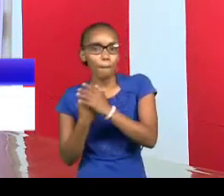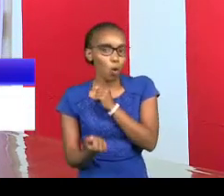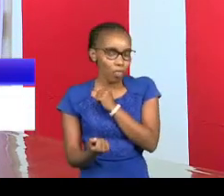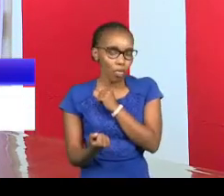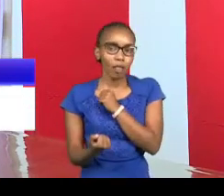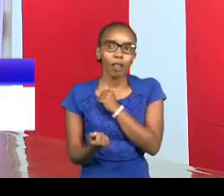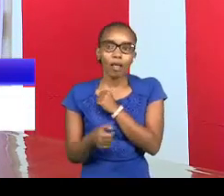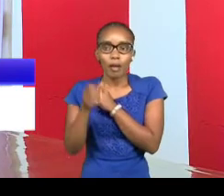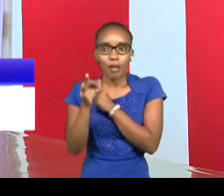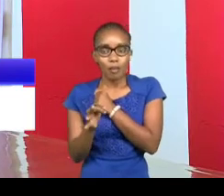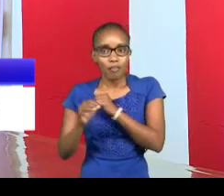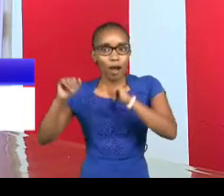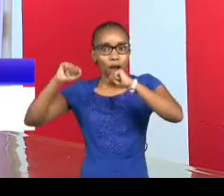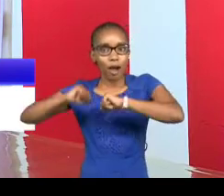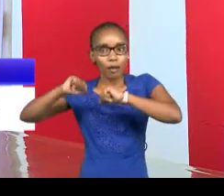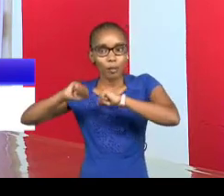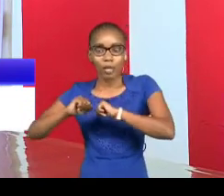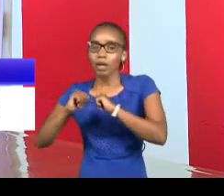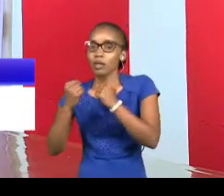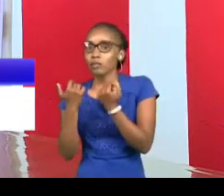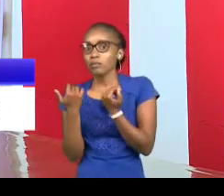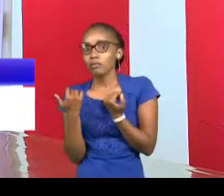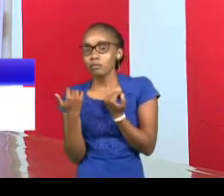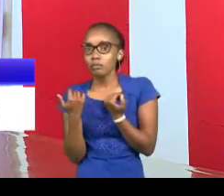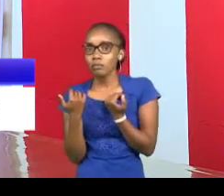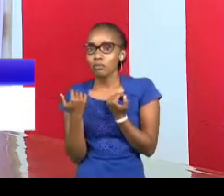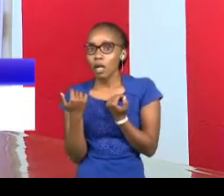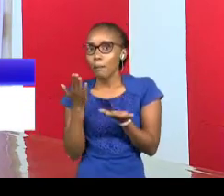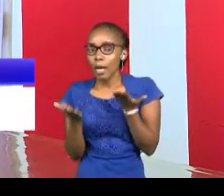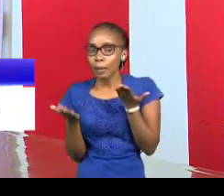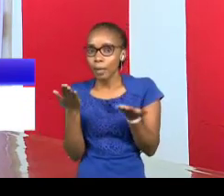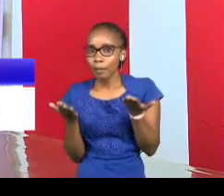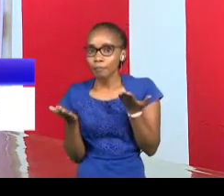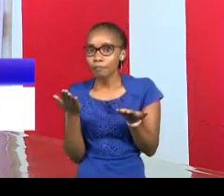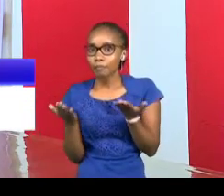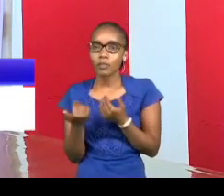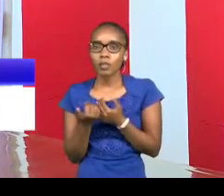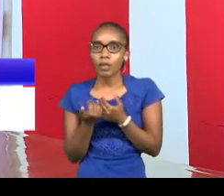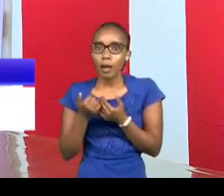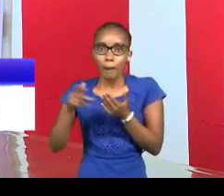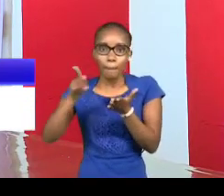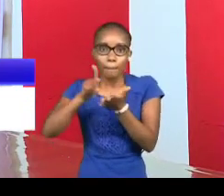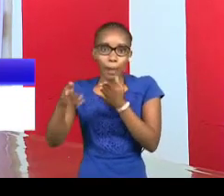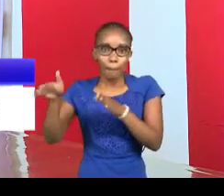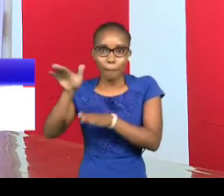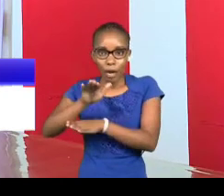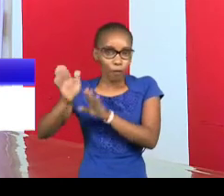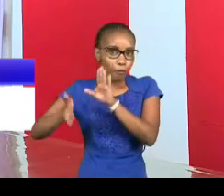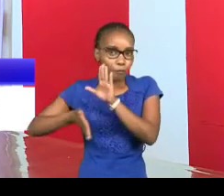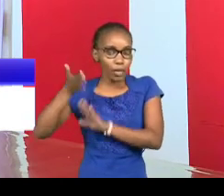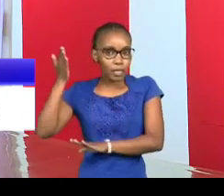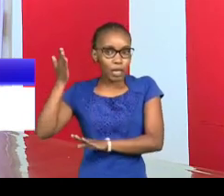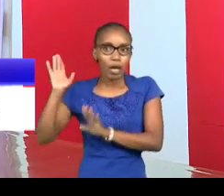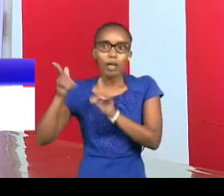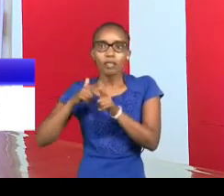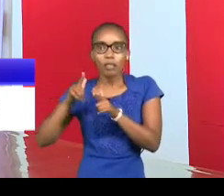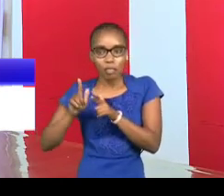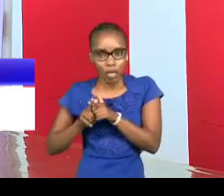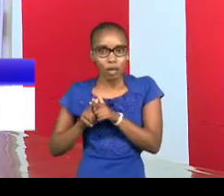If the tenancy agreement says that the deposit should be refunded immediately, then it should be